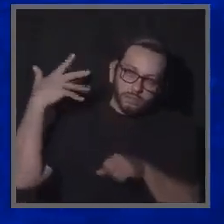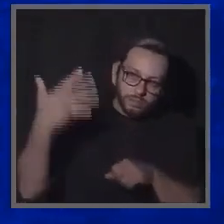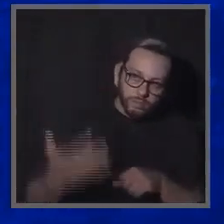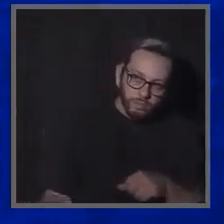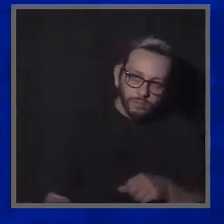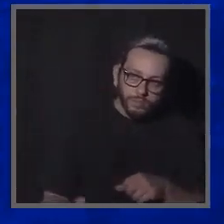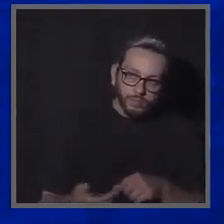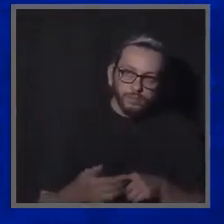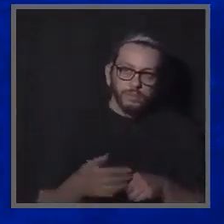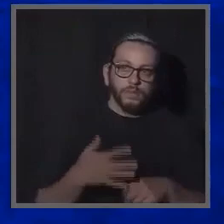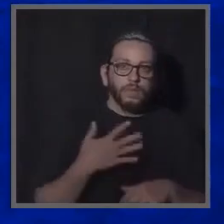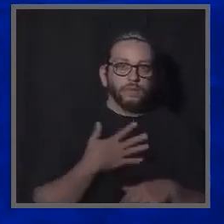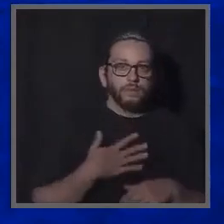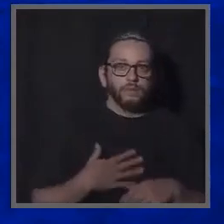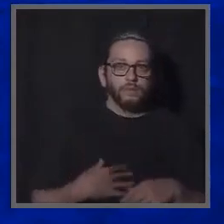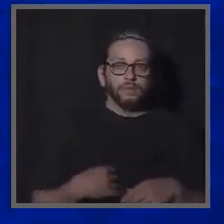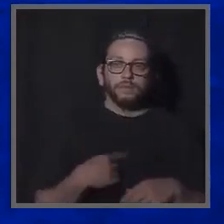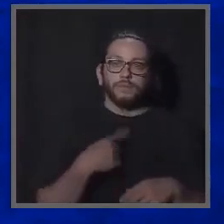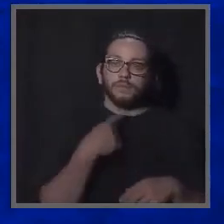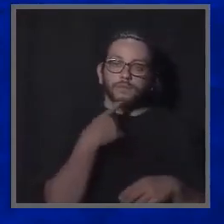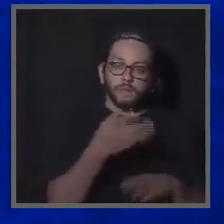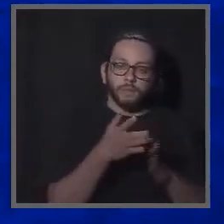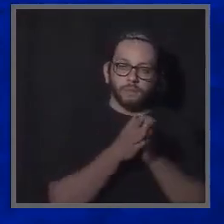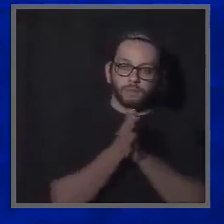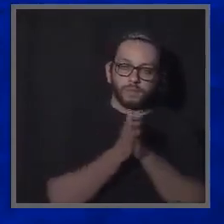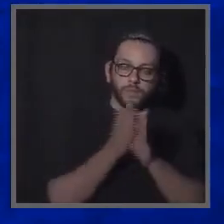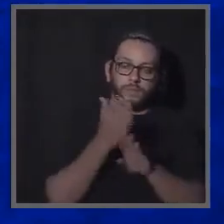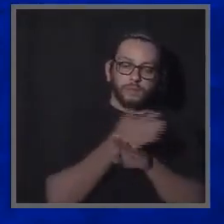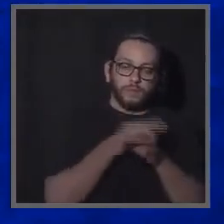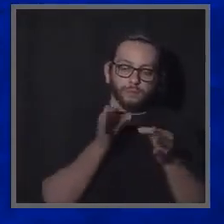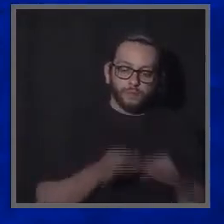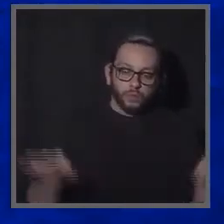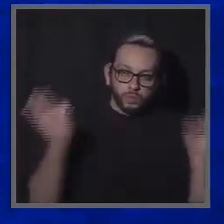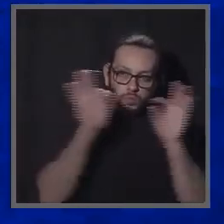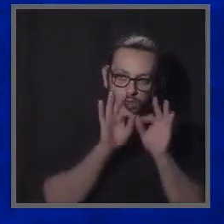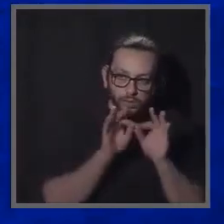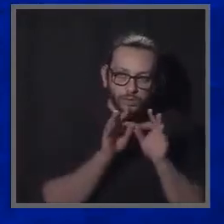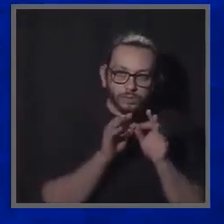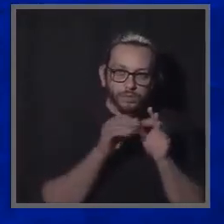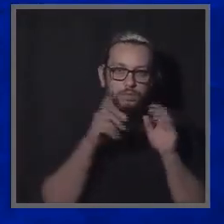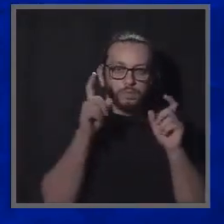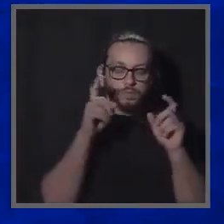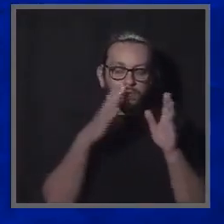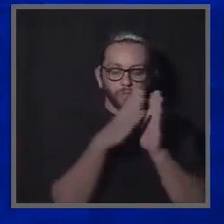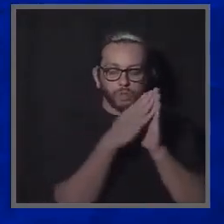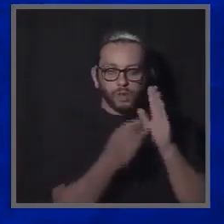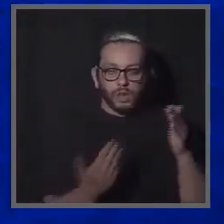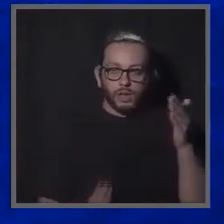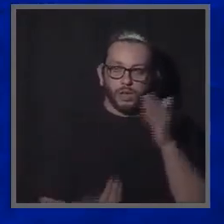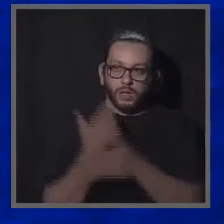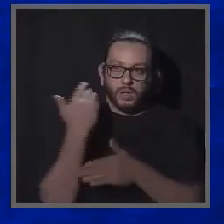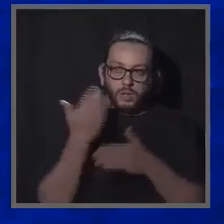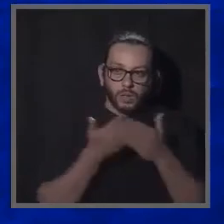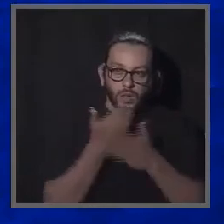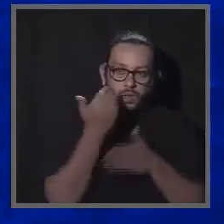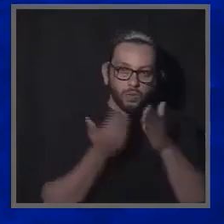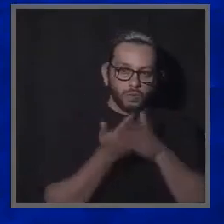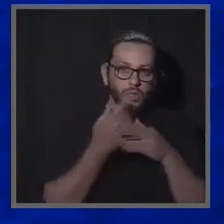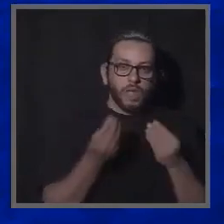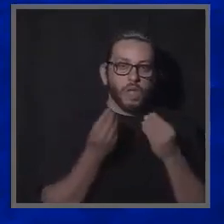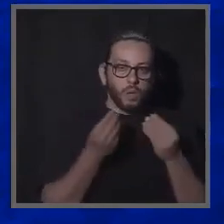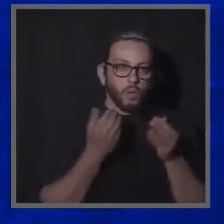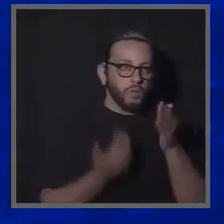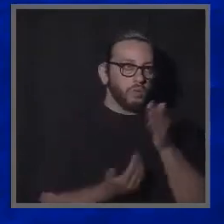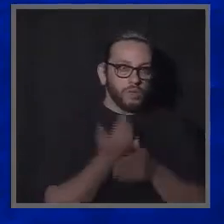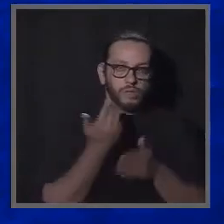former question, which is very important. How do you bring a new model of governance into practice? And we are in the National